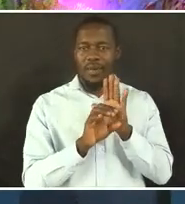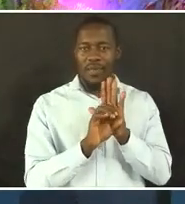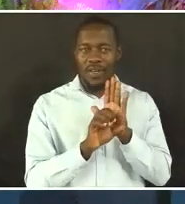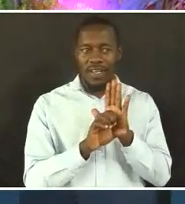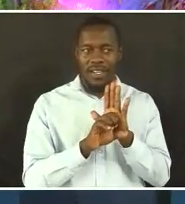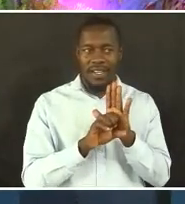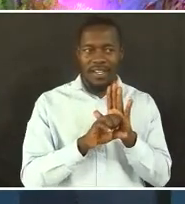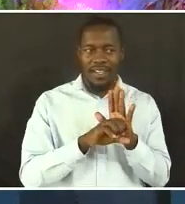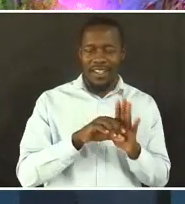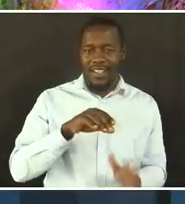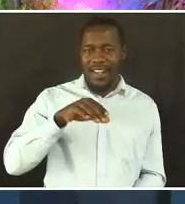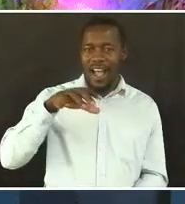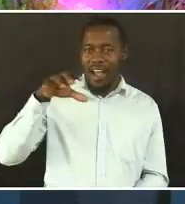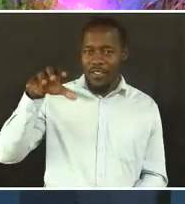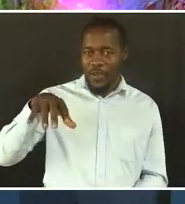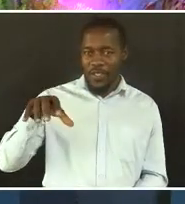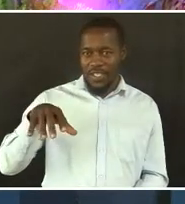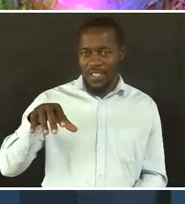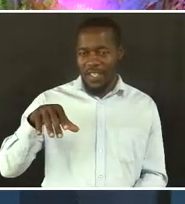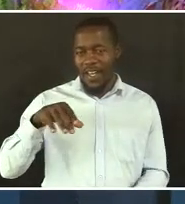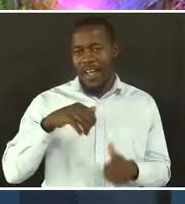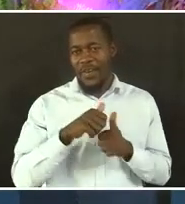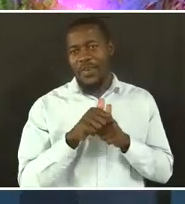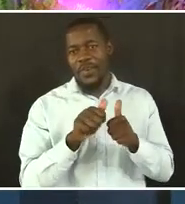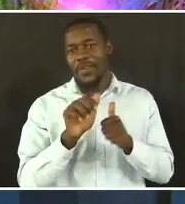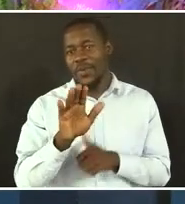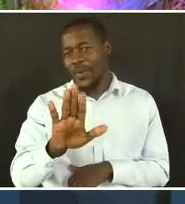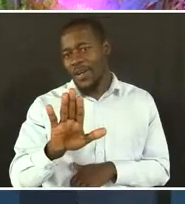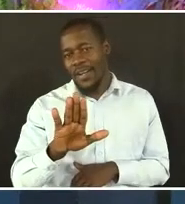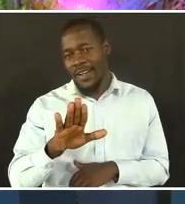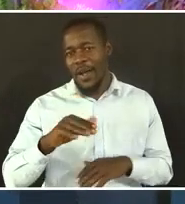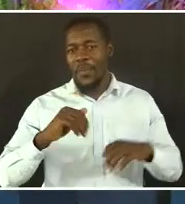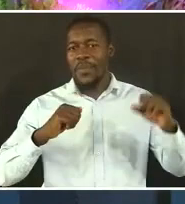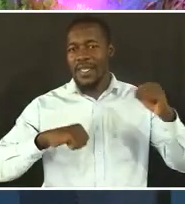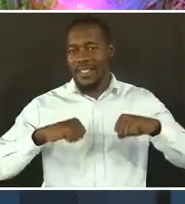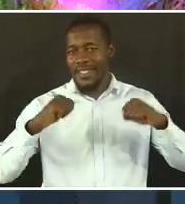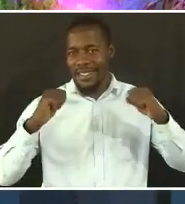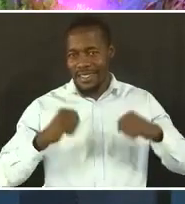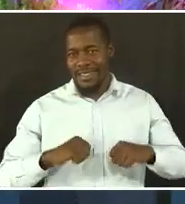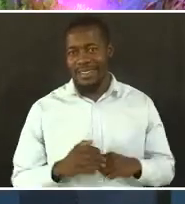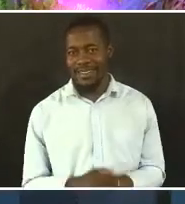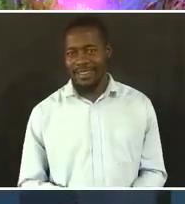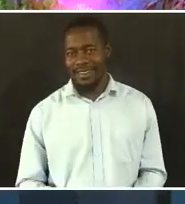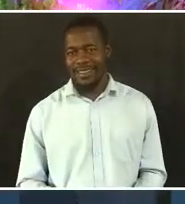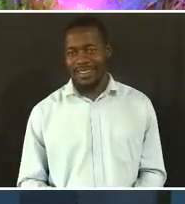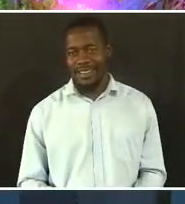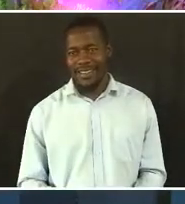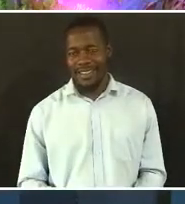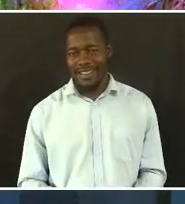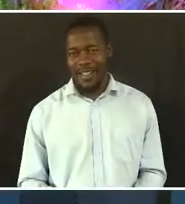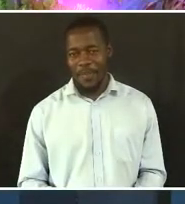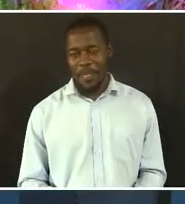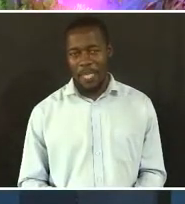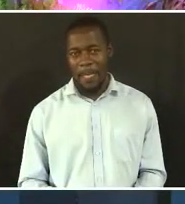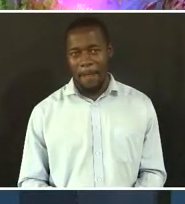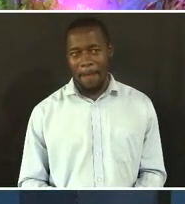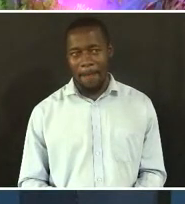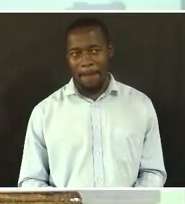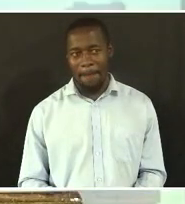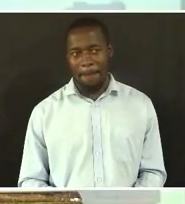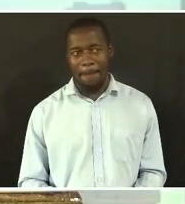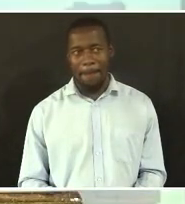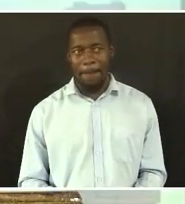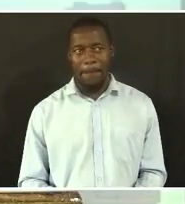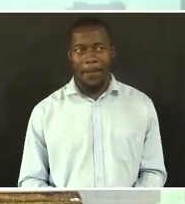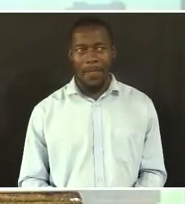what? Ability. When you are given height here, it's according to your what? Ability. Now